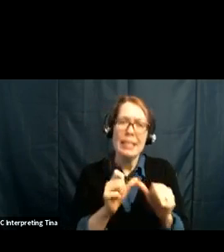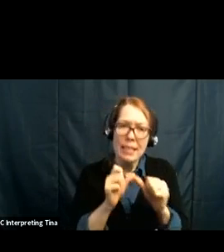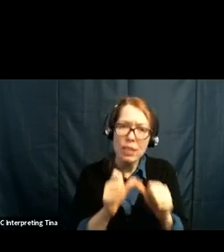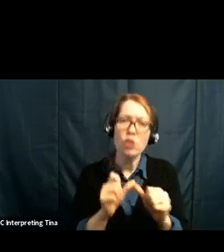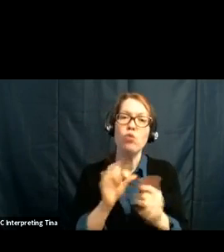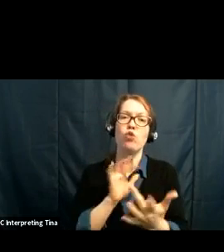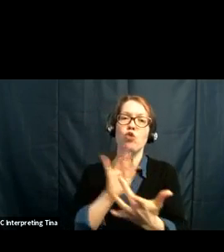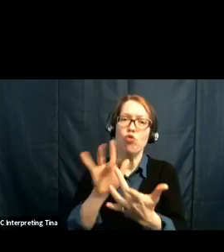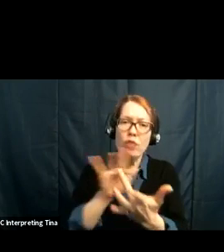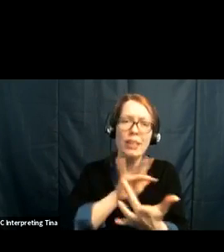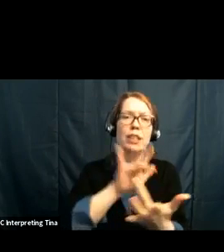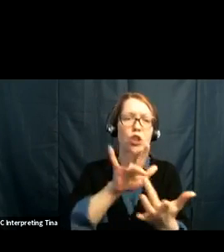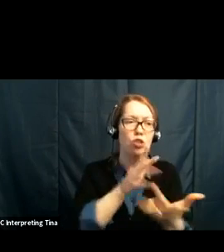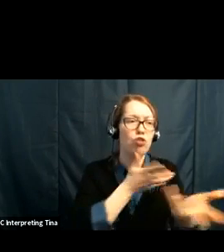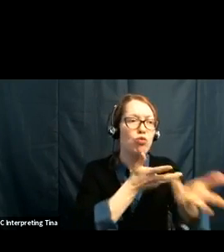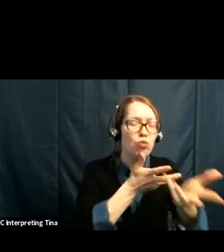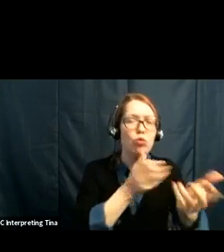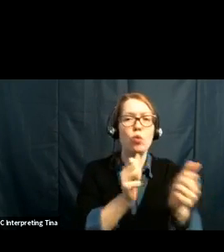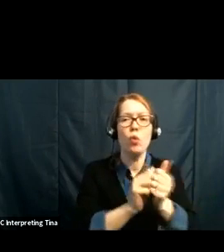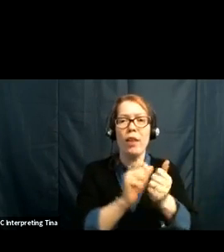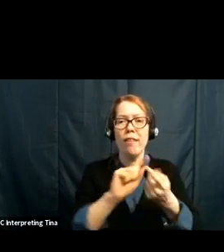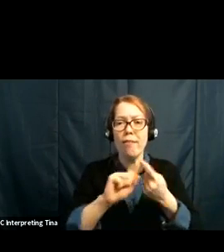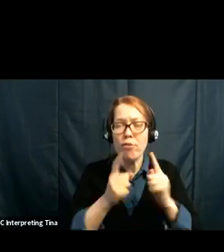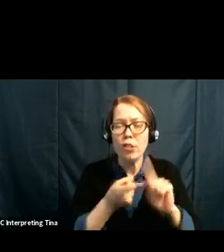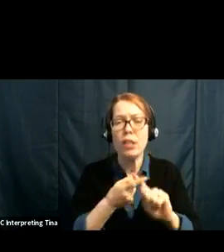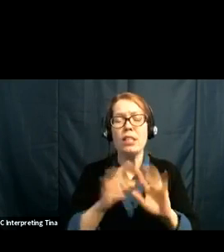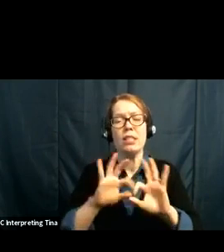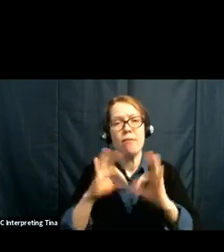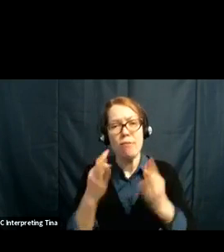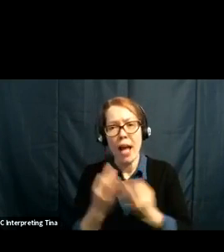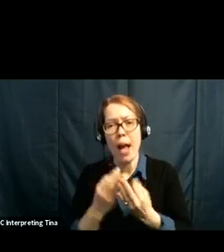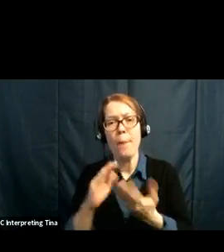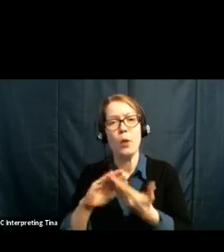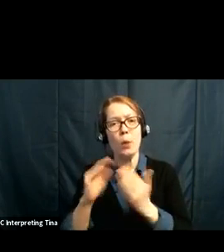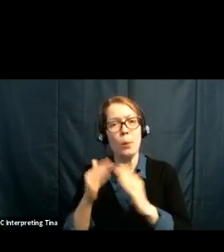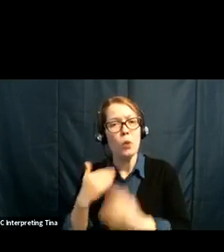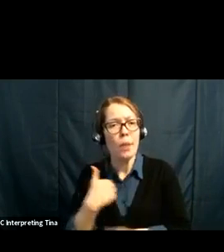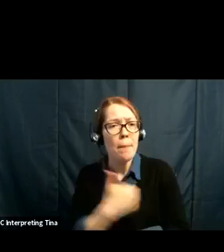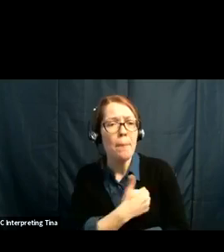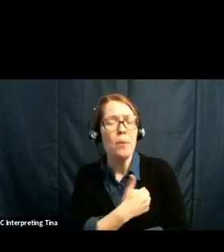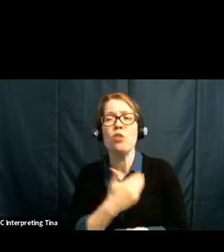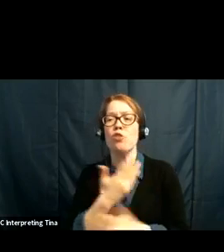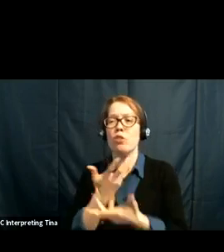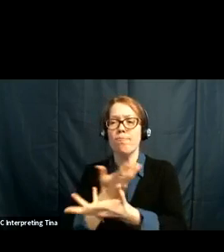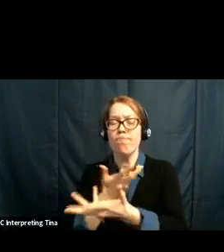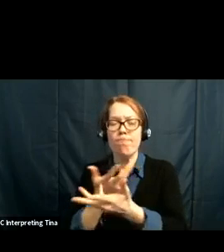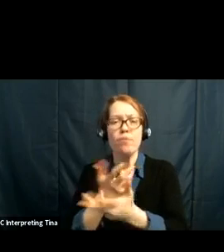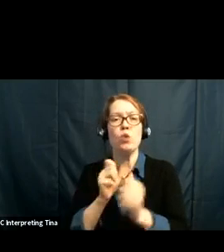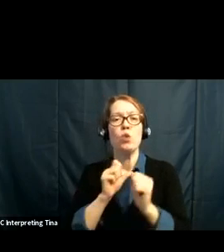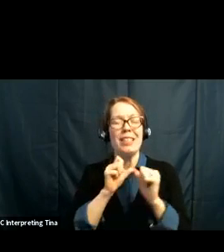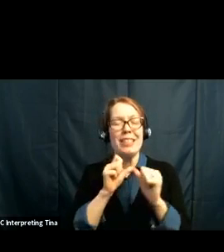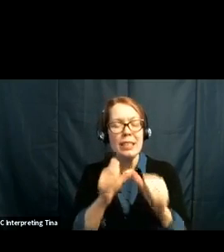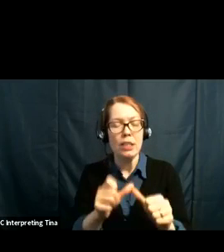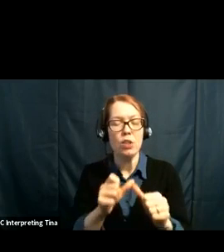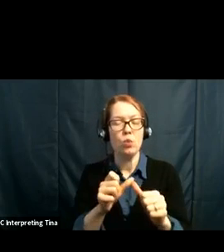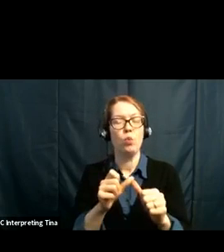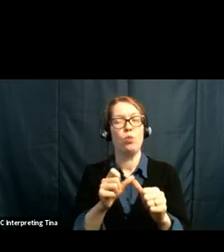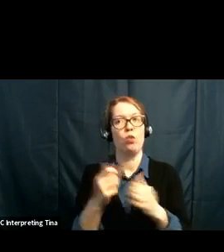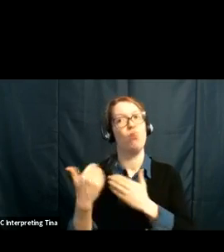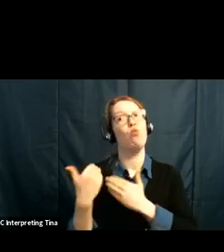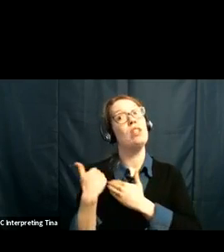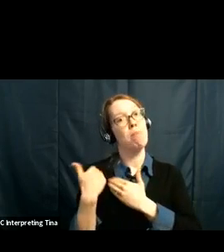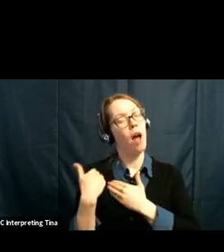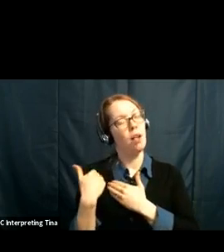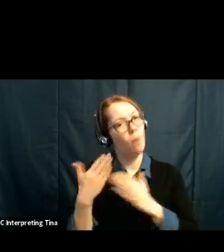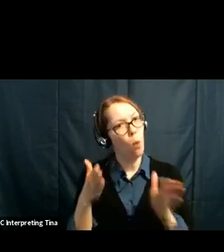out to your family members, your friends, your community members, anything you can do in a responsible way